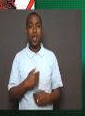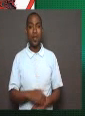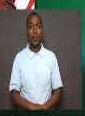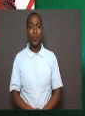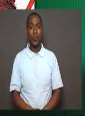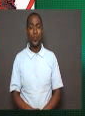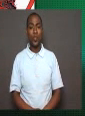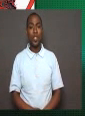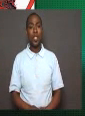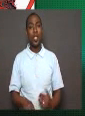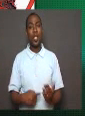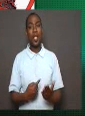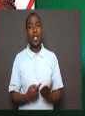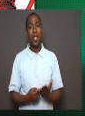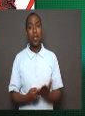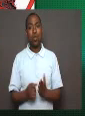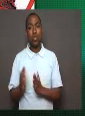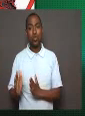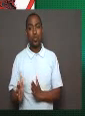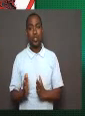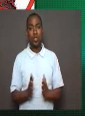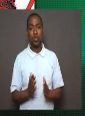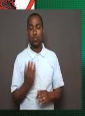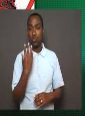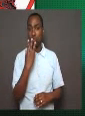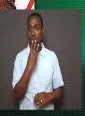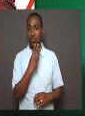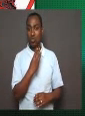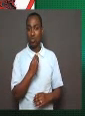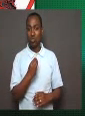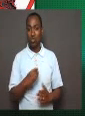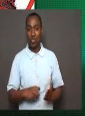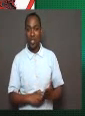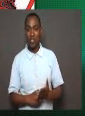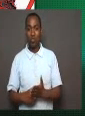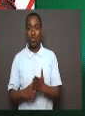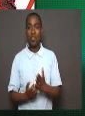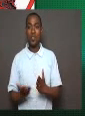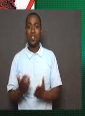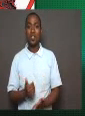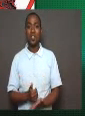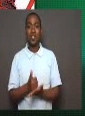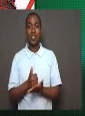This makes them well equipped to transport substances.